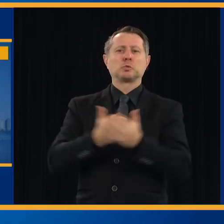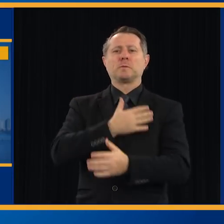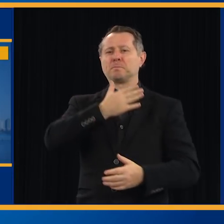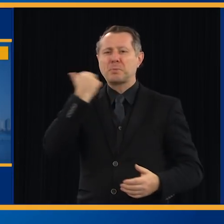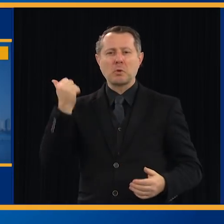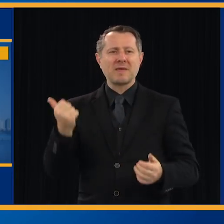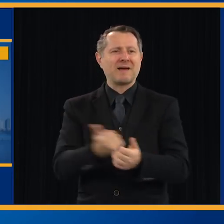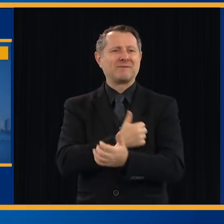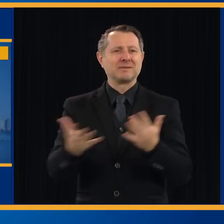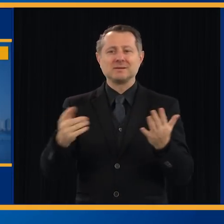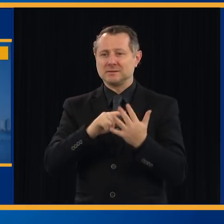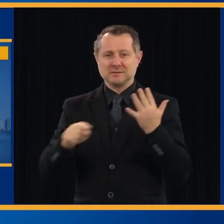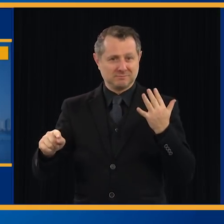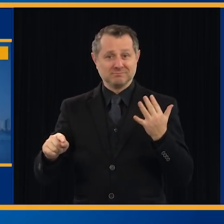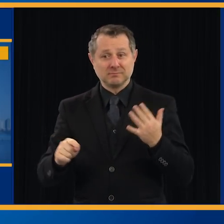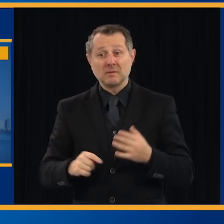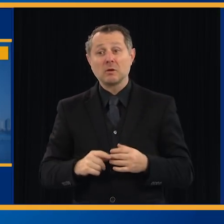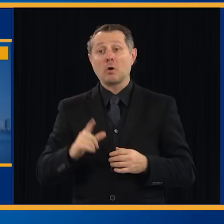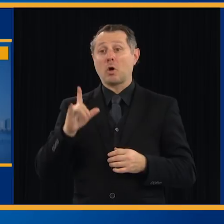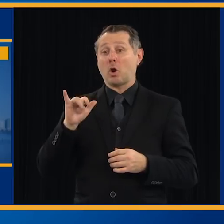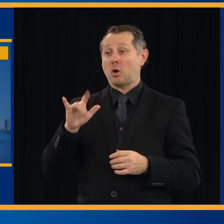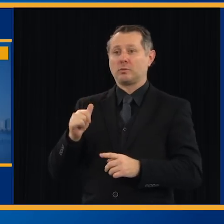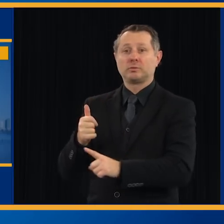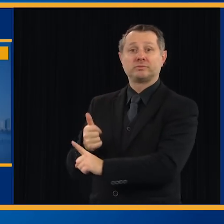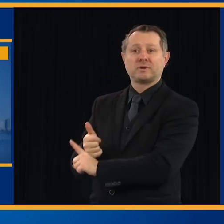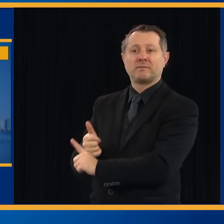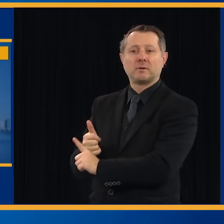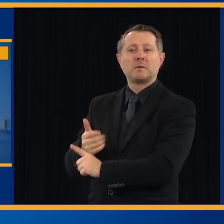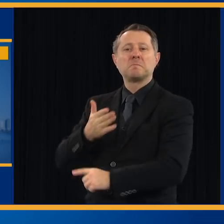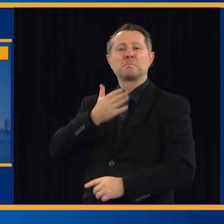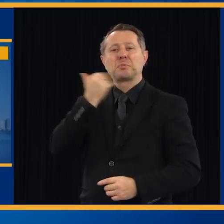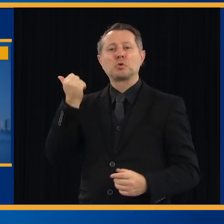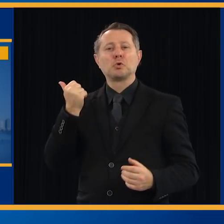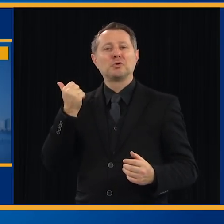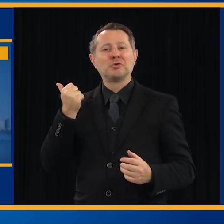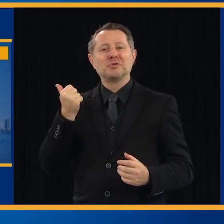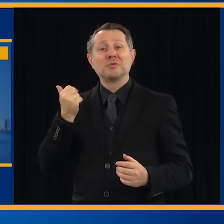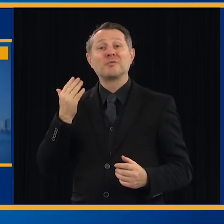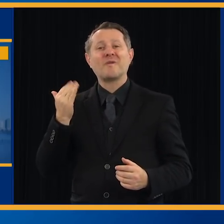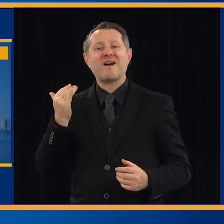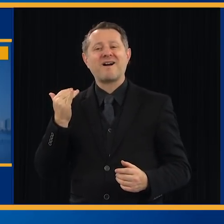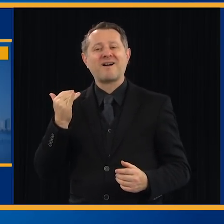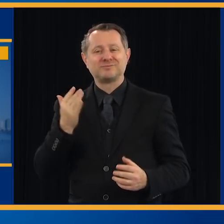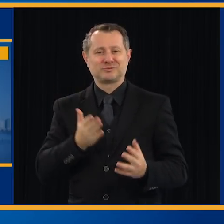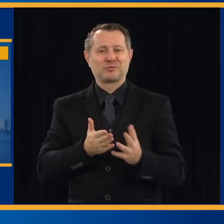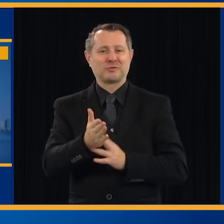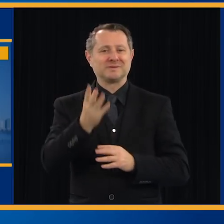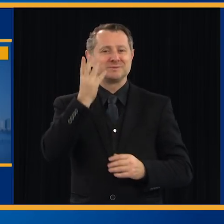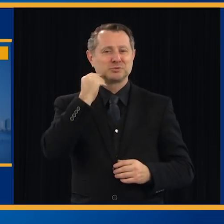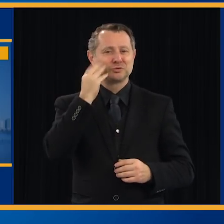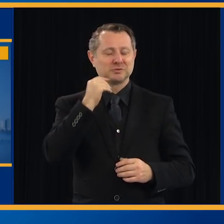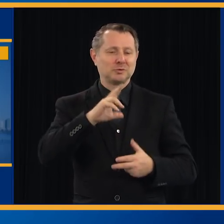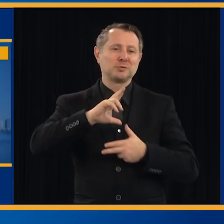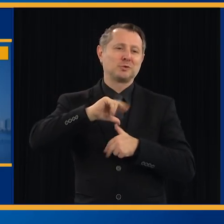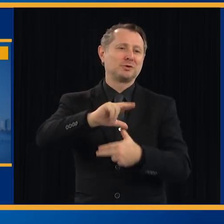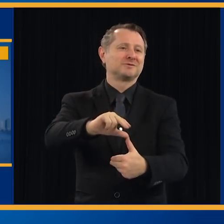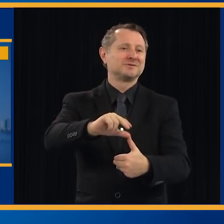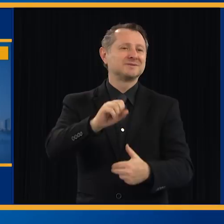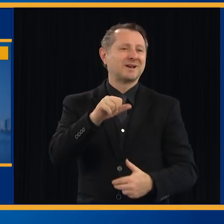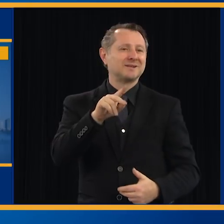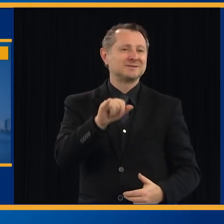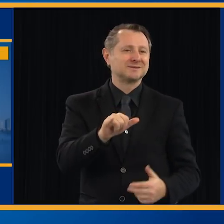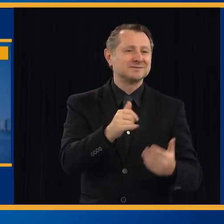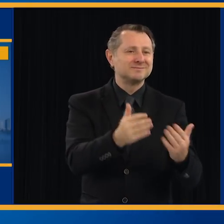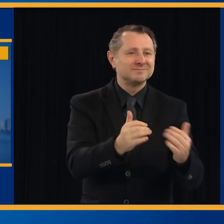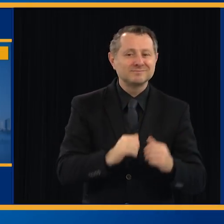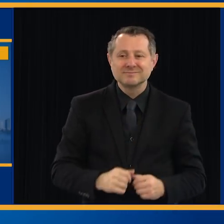did. Long Island today is better for having gone through Hurricane Sandy, as terrible as that was. We have to